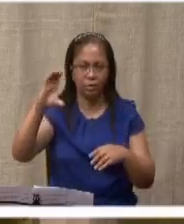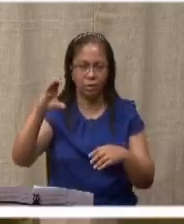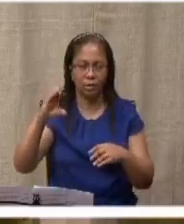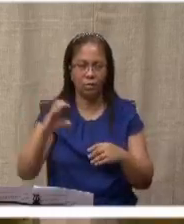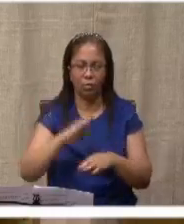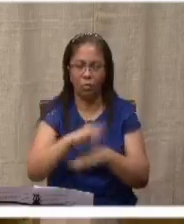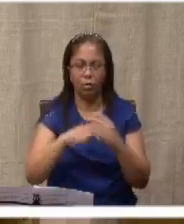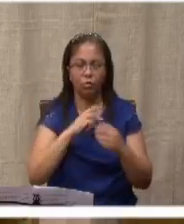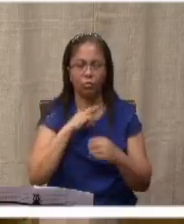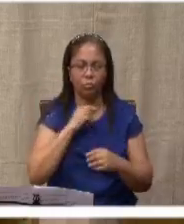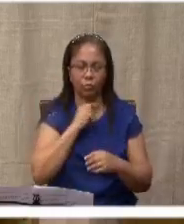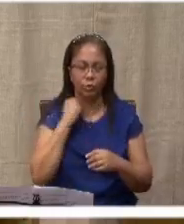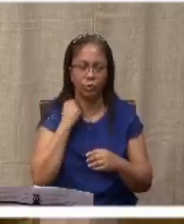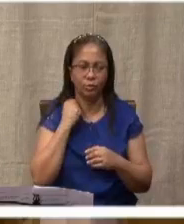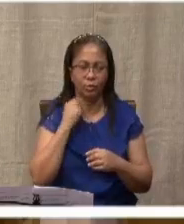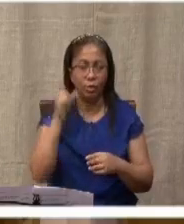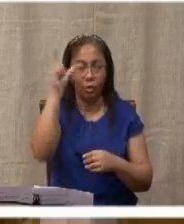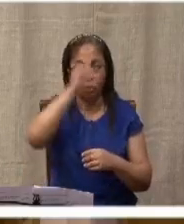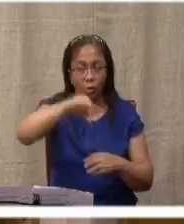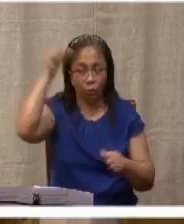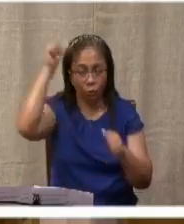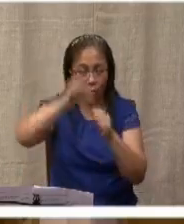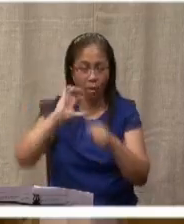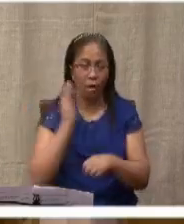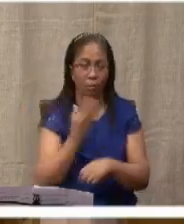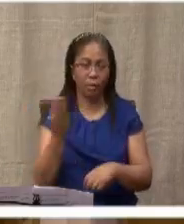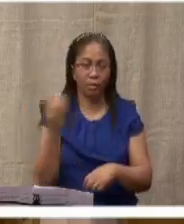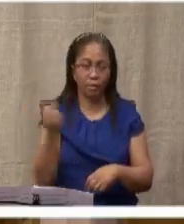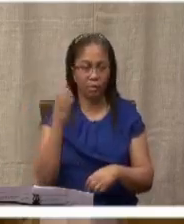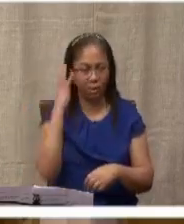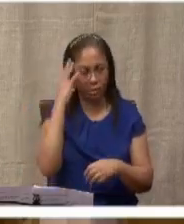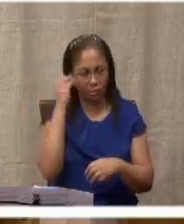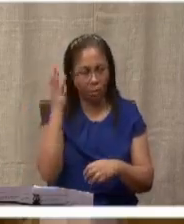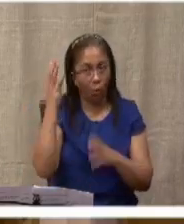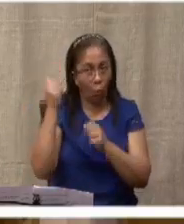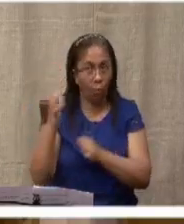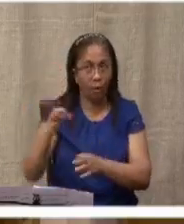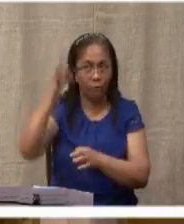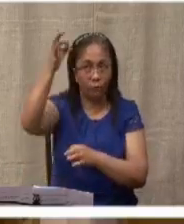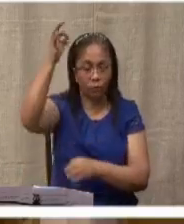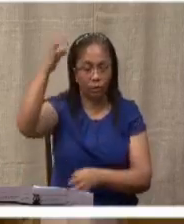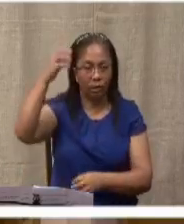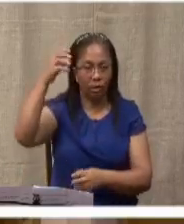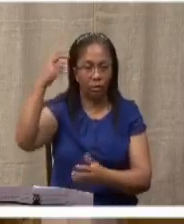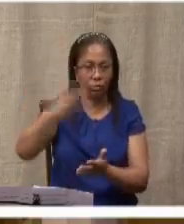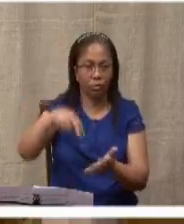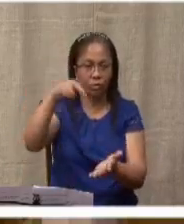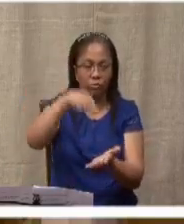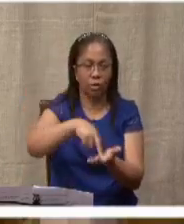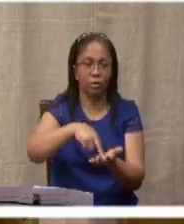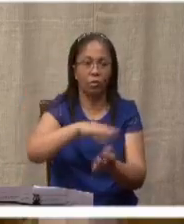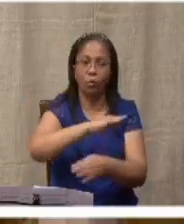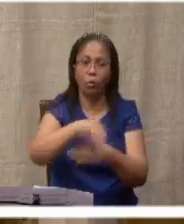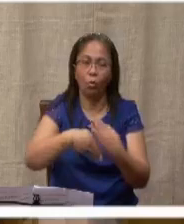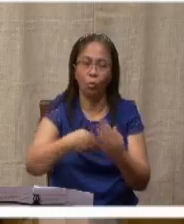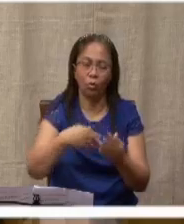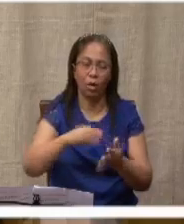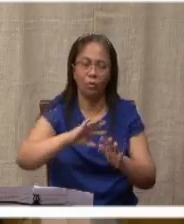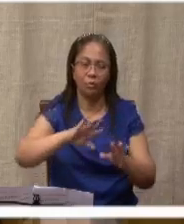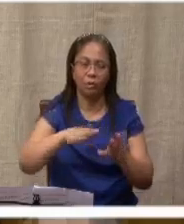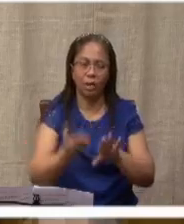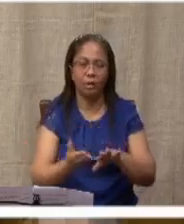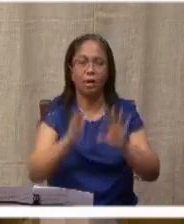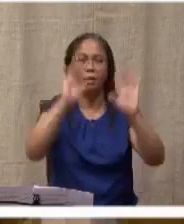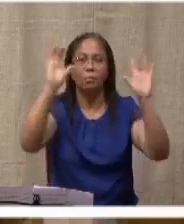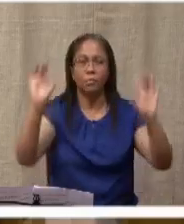cliche remember also our brothers and sisters were fallen asleep in the hope of the resurrection and all who have died in your